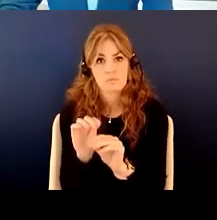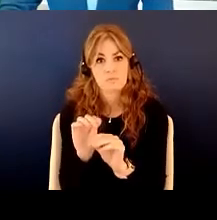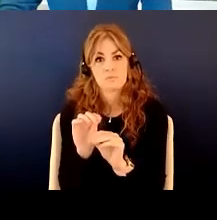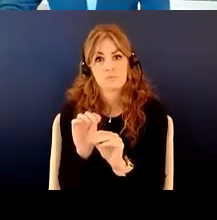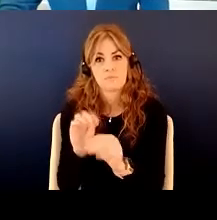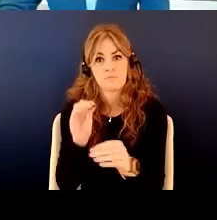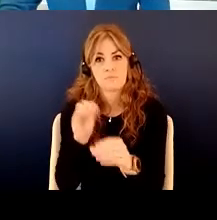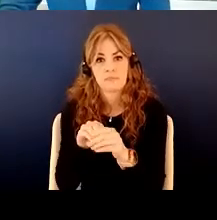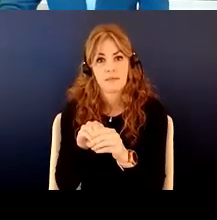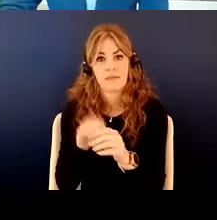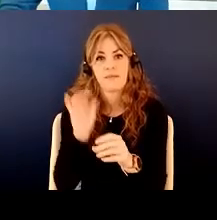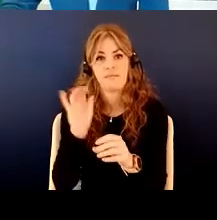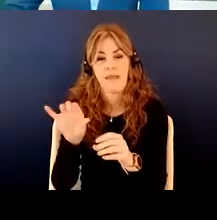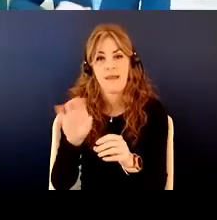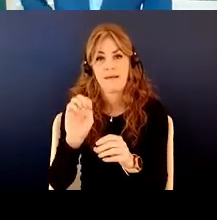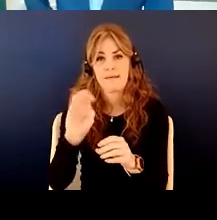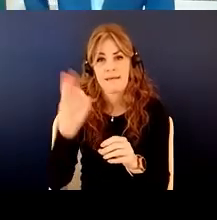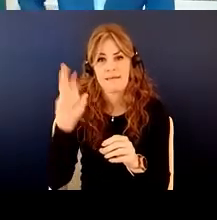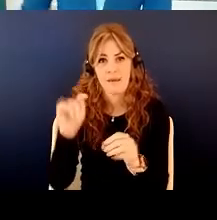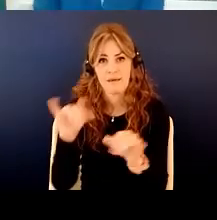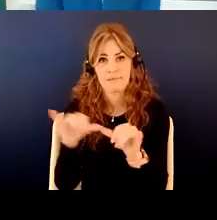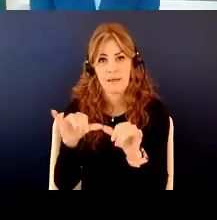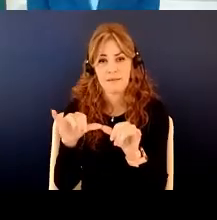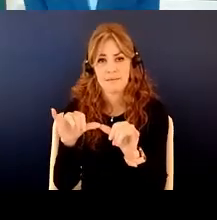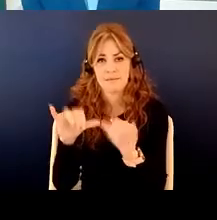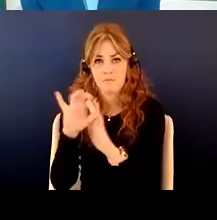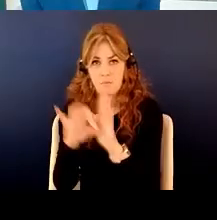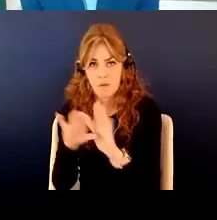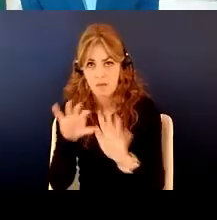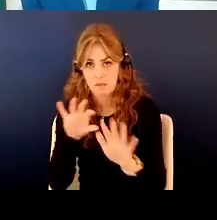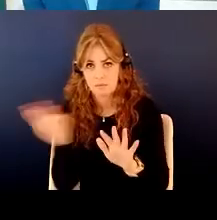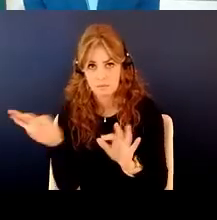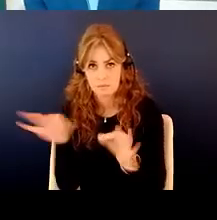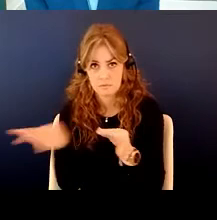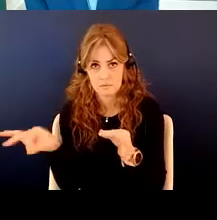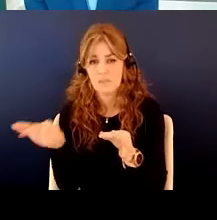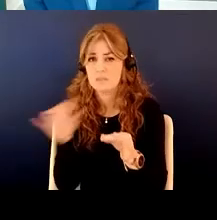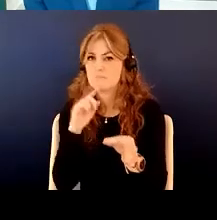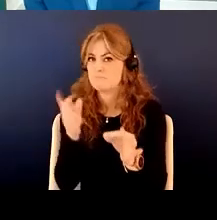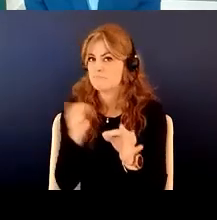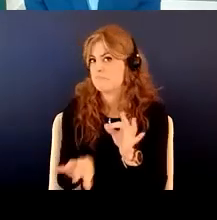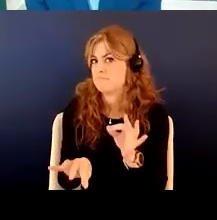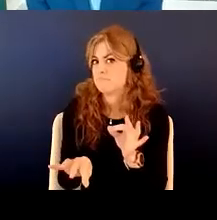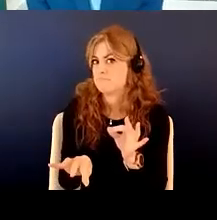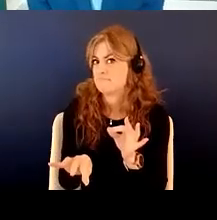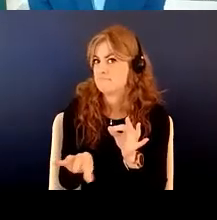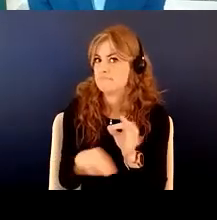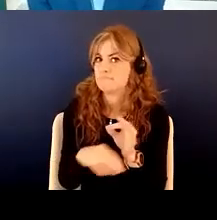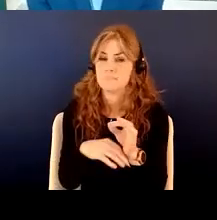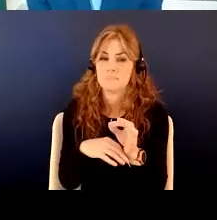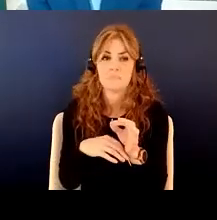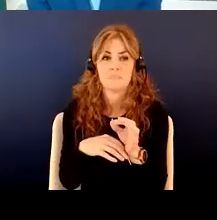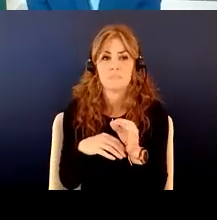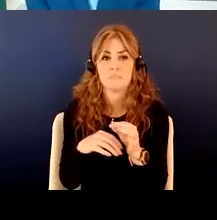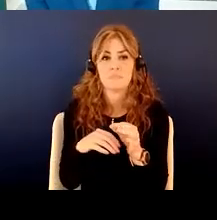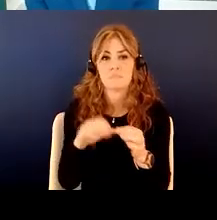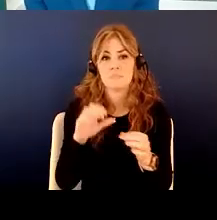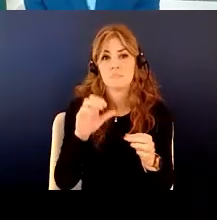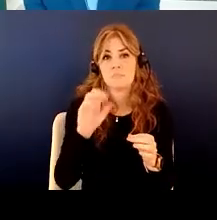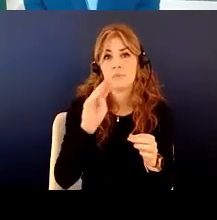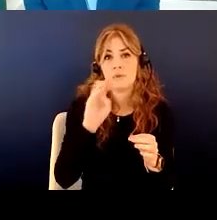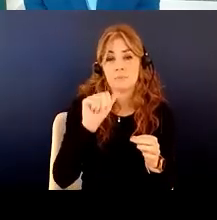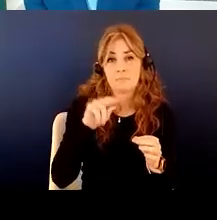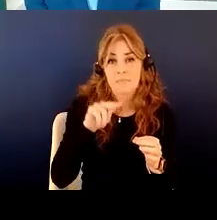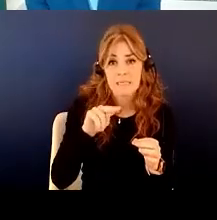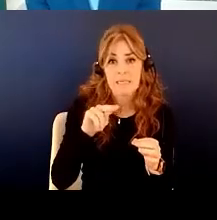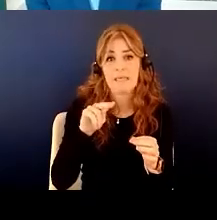effect size calculation, and it's fairly simple. It's the mean of the first group minus the